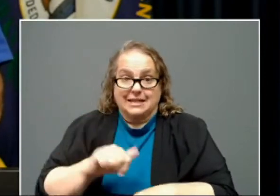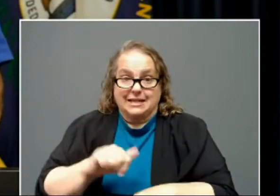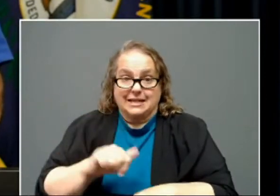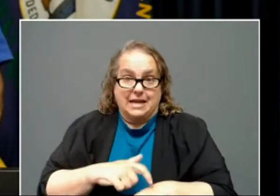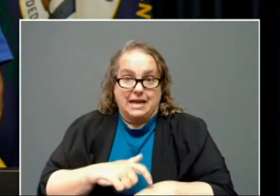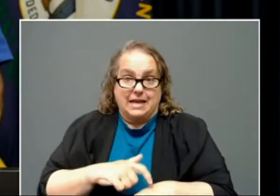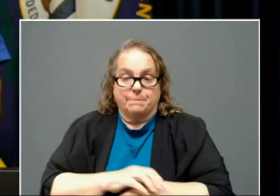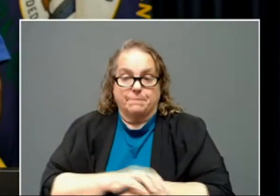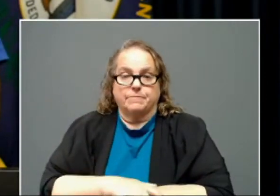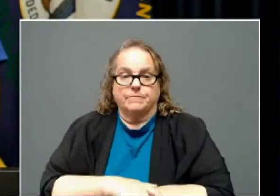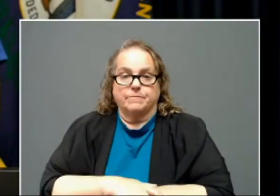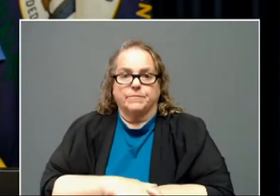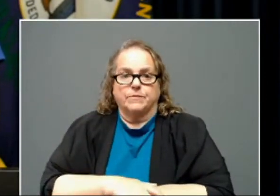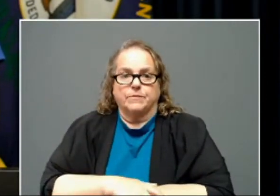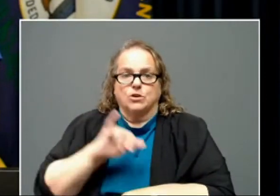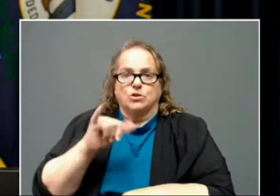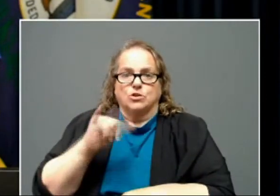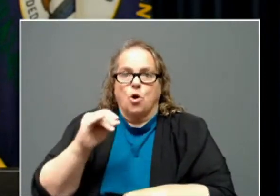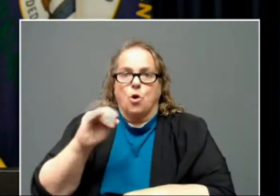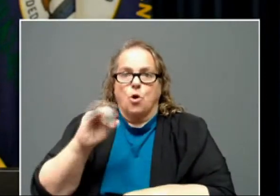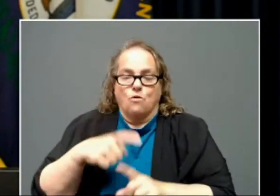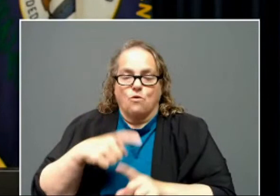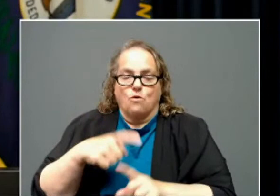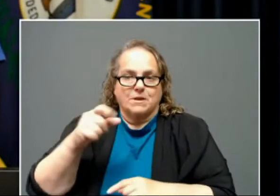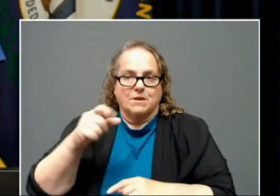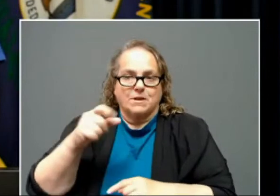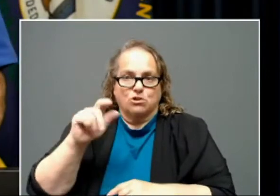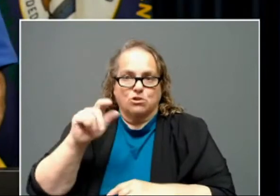Joe Ragusa from Spectrum.